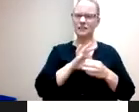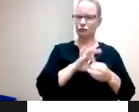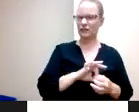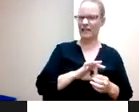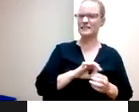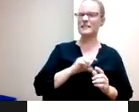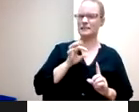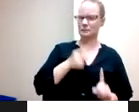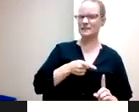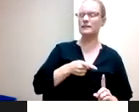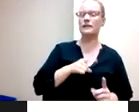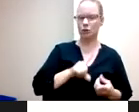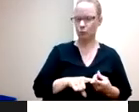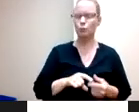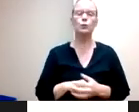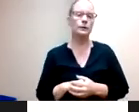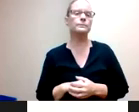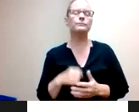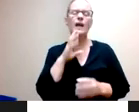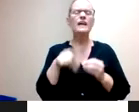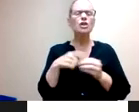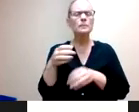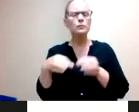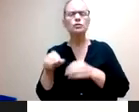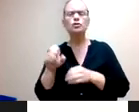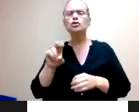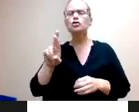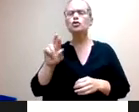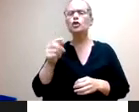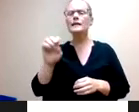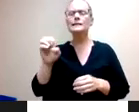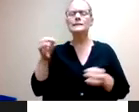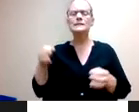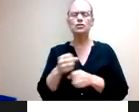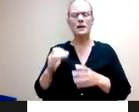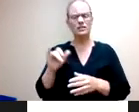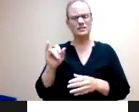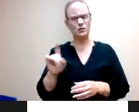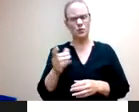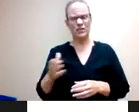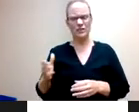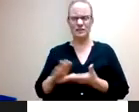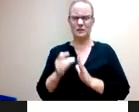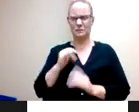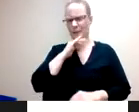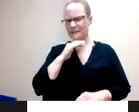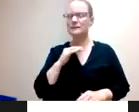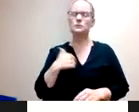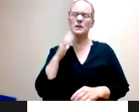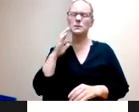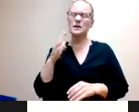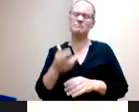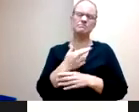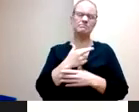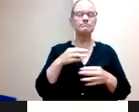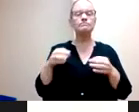I talked about surrogate decision makers. This is where things get messy. So we're going to go over this a little bit. First, it's